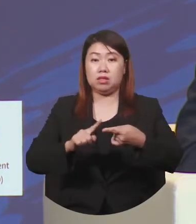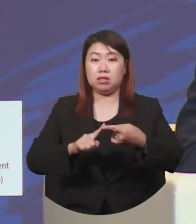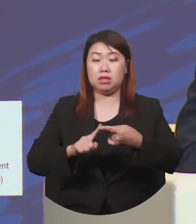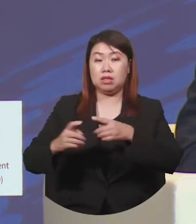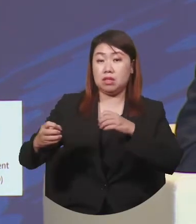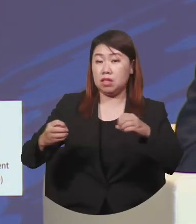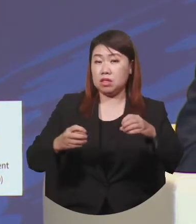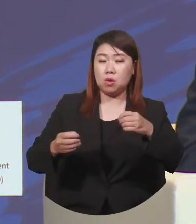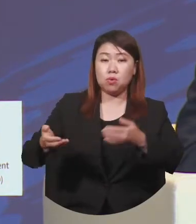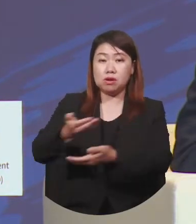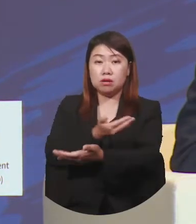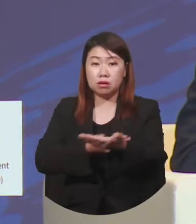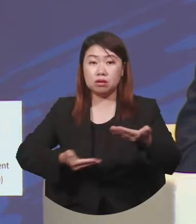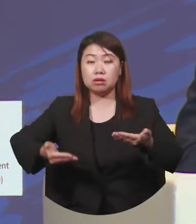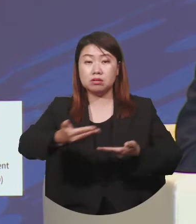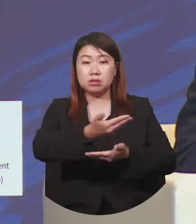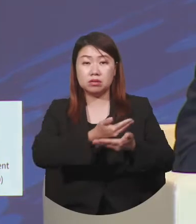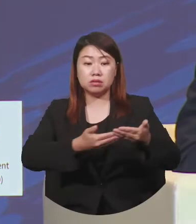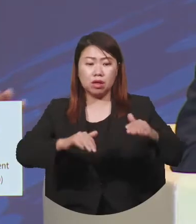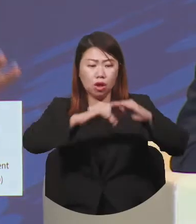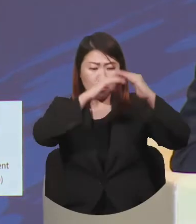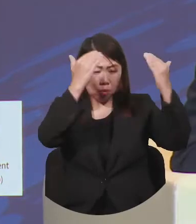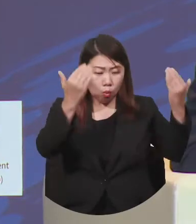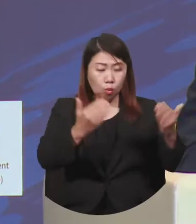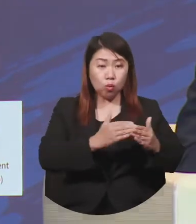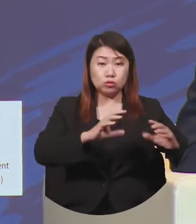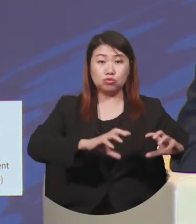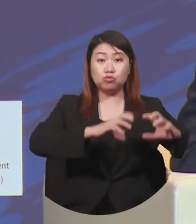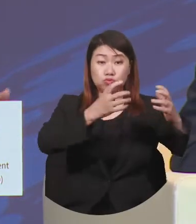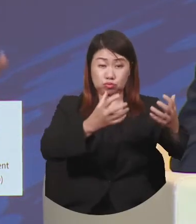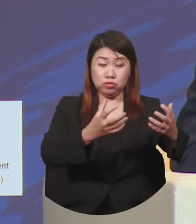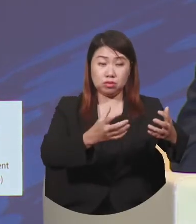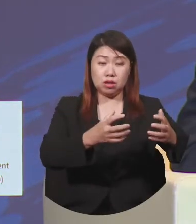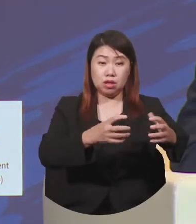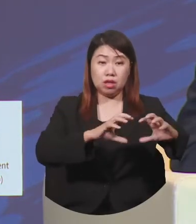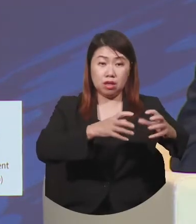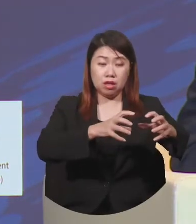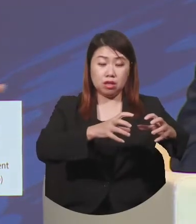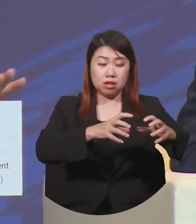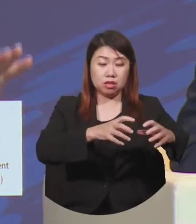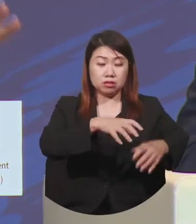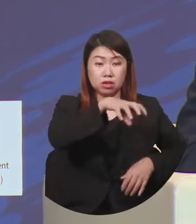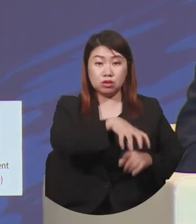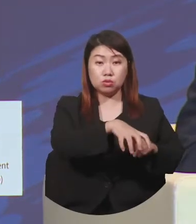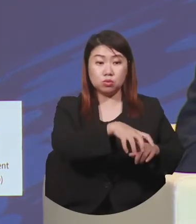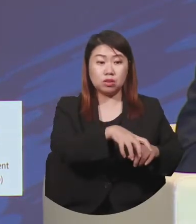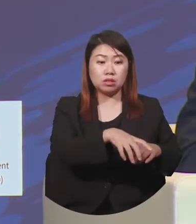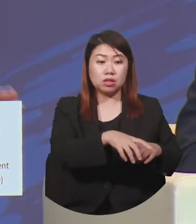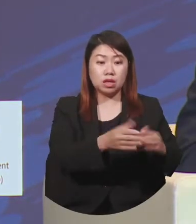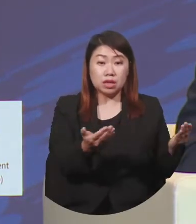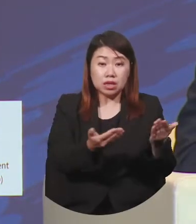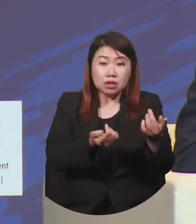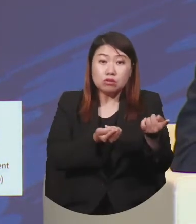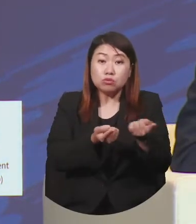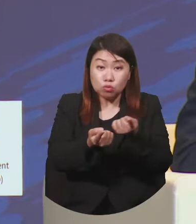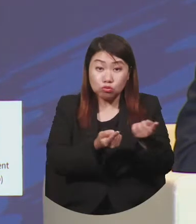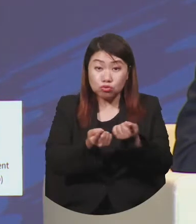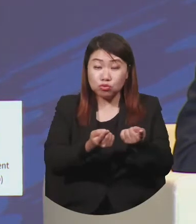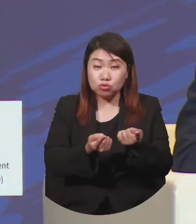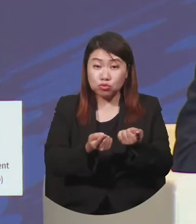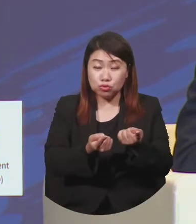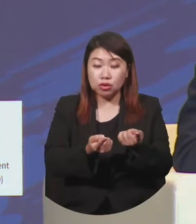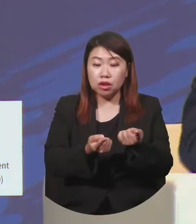approaches. And that went down to the field level. And so we could see that impact of coordination and working together.